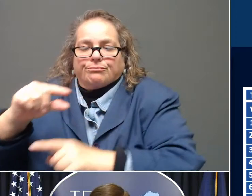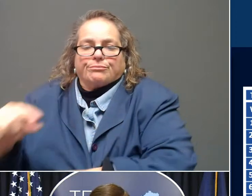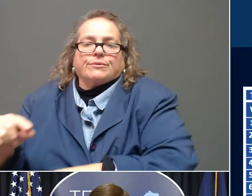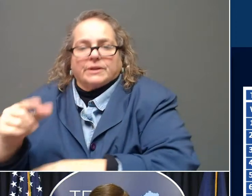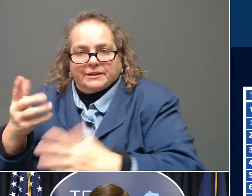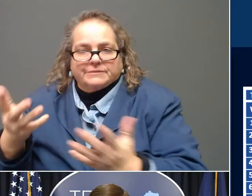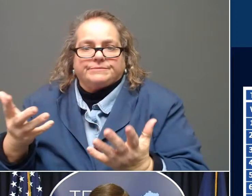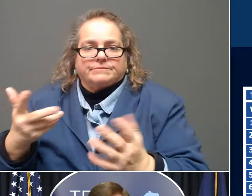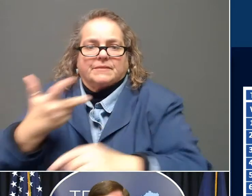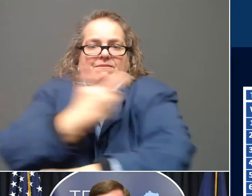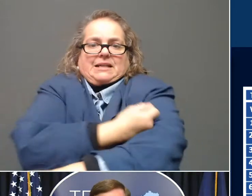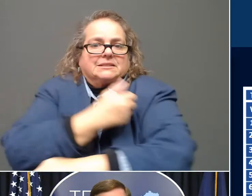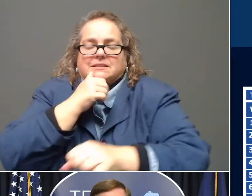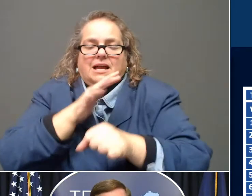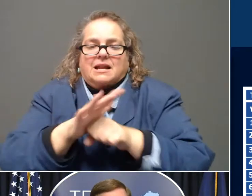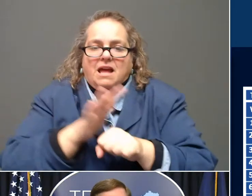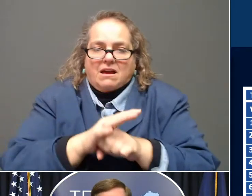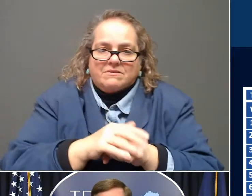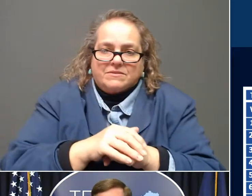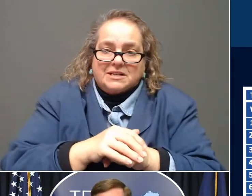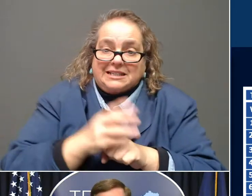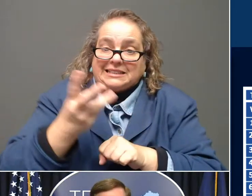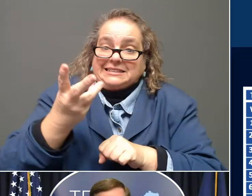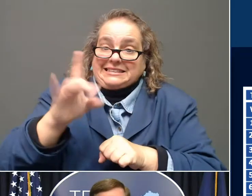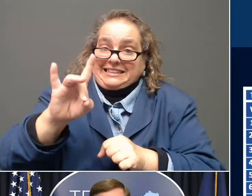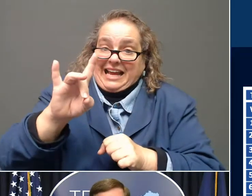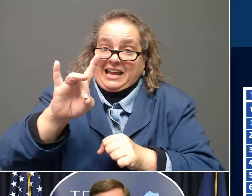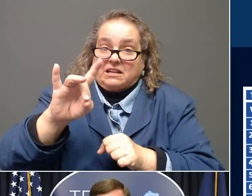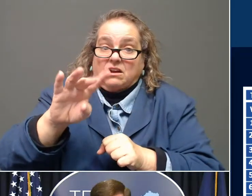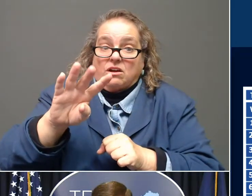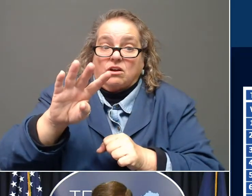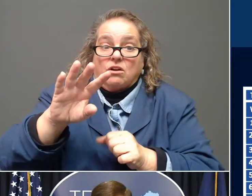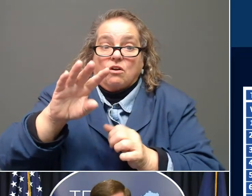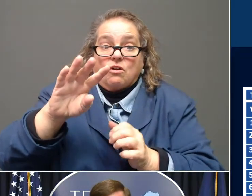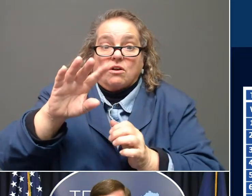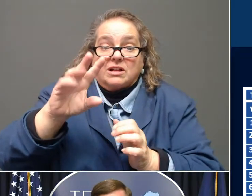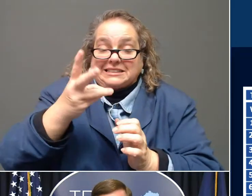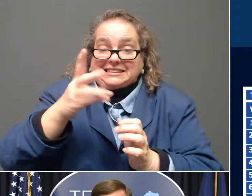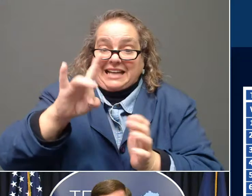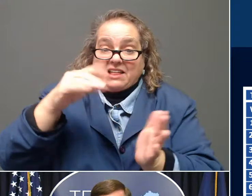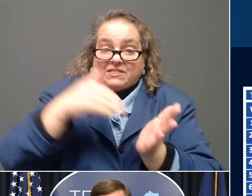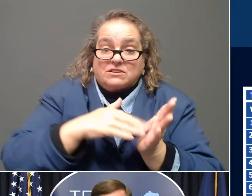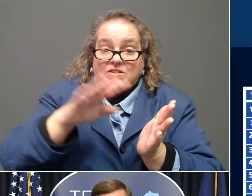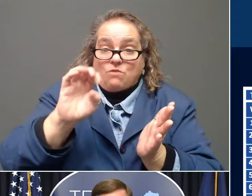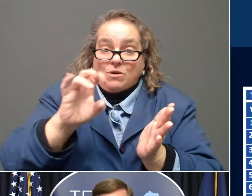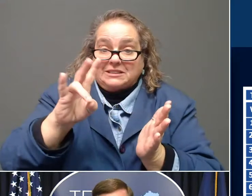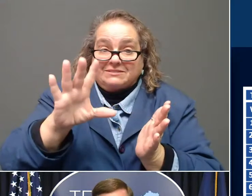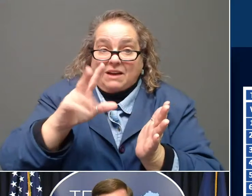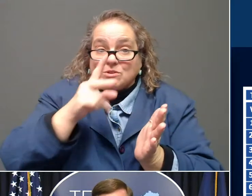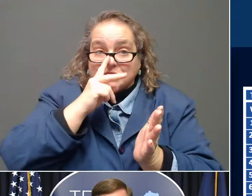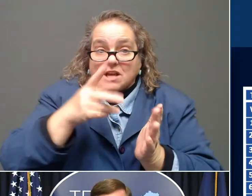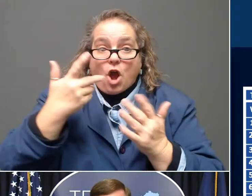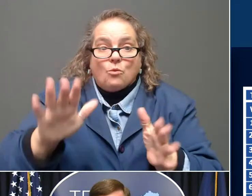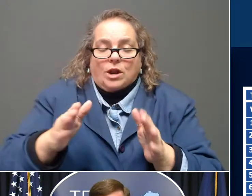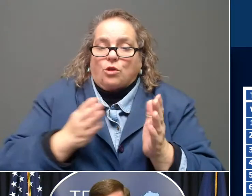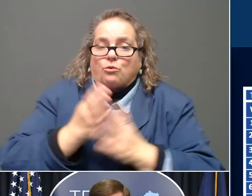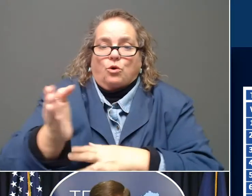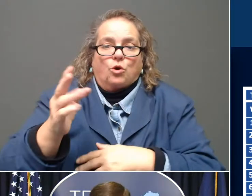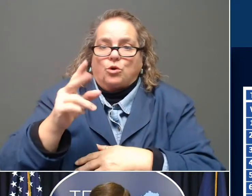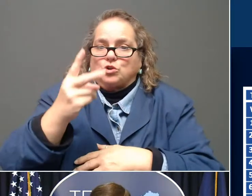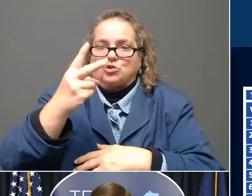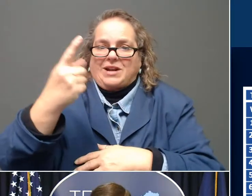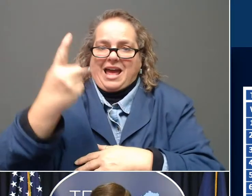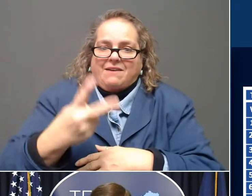come in a lump sum. So all the new supply for a week goes in on Tuesday, and obviously you can't vaccinate everybody immediately for that